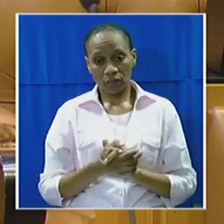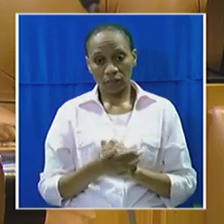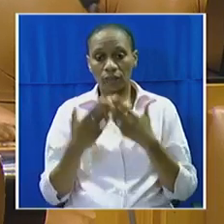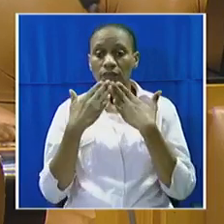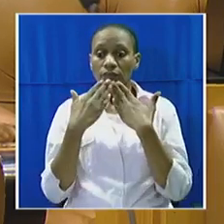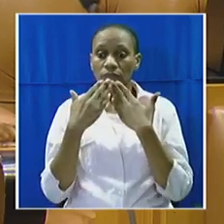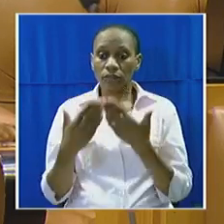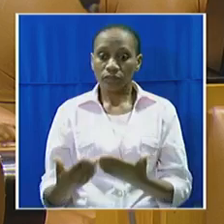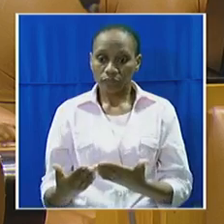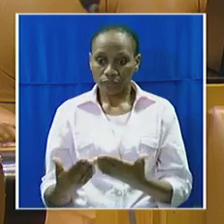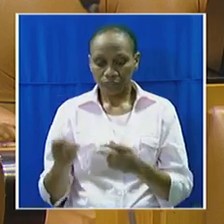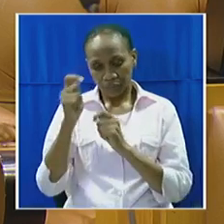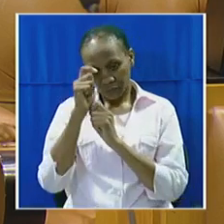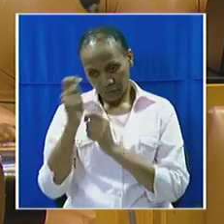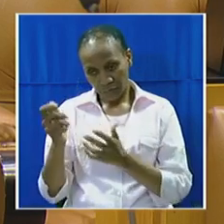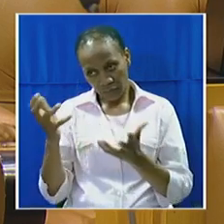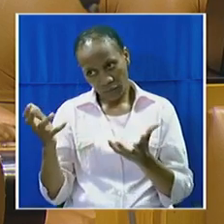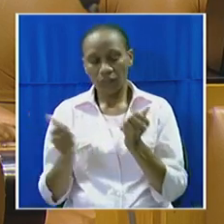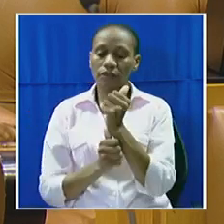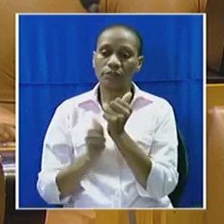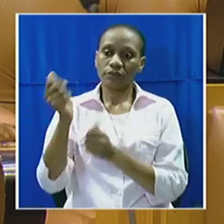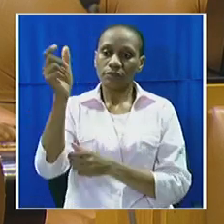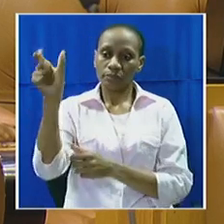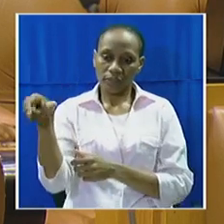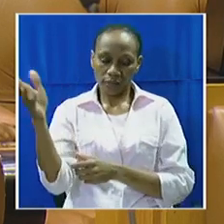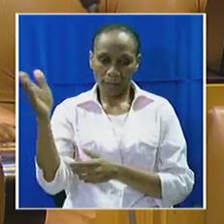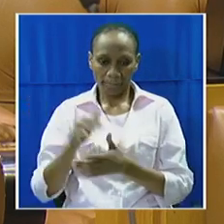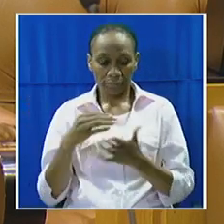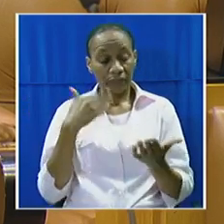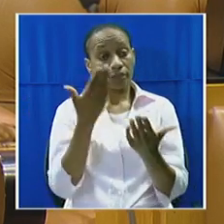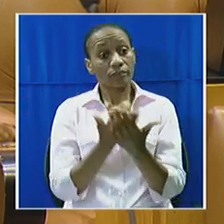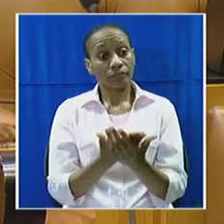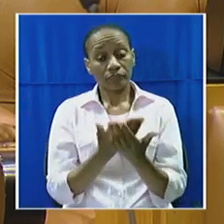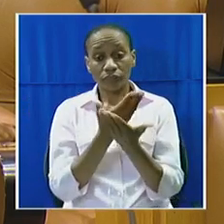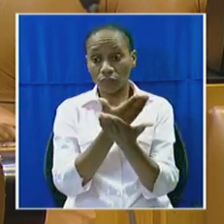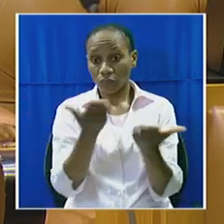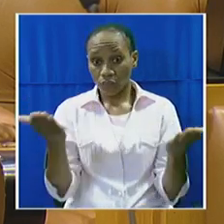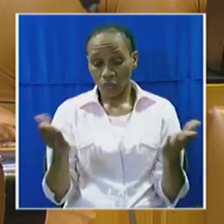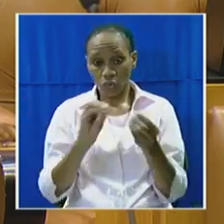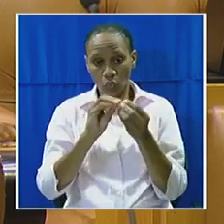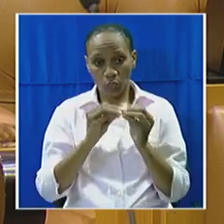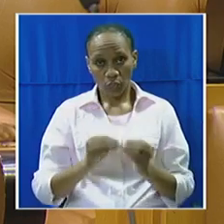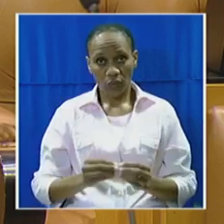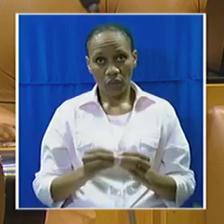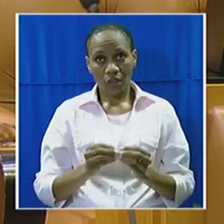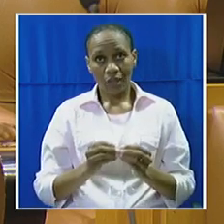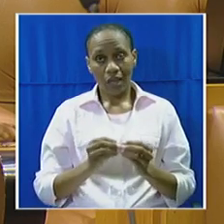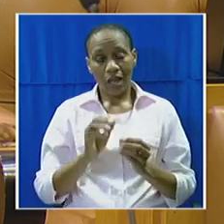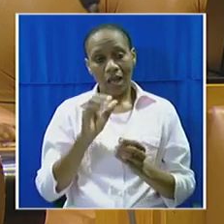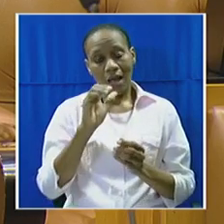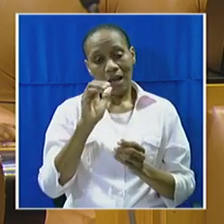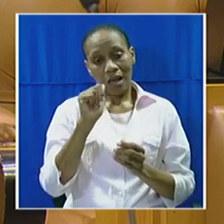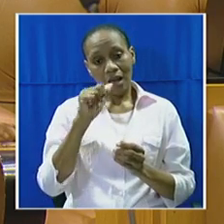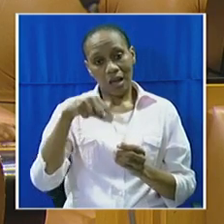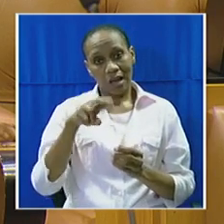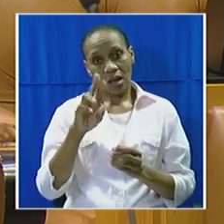Thank you, Honorable Deputy Speaker. I move that the House revive the Aquaculture Development Bill